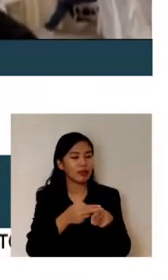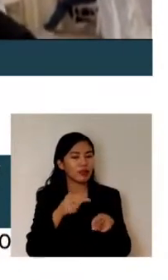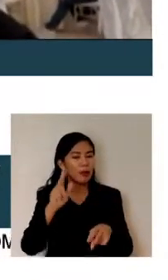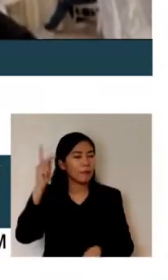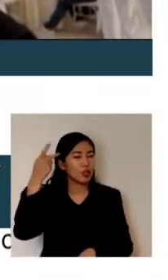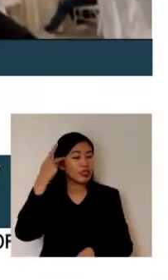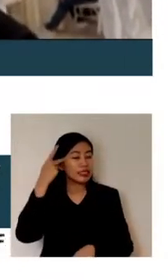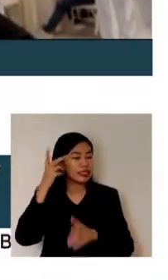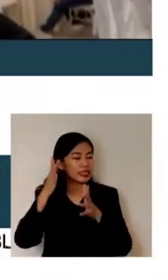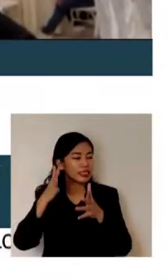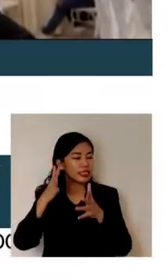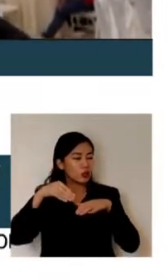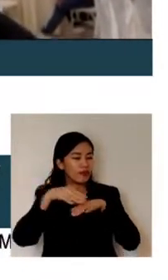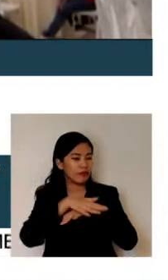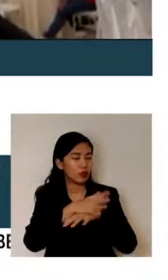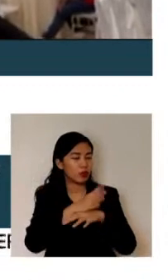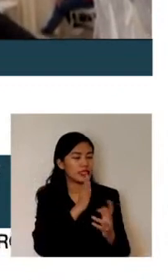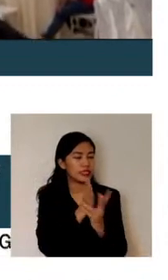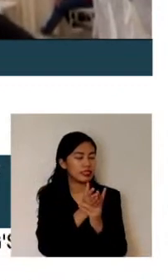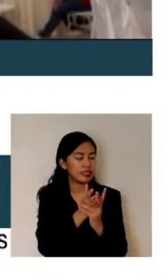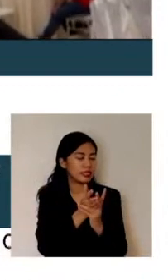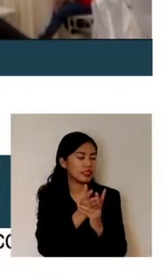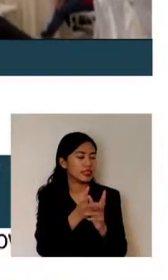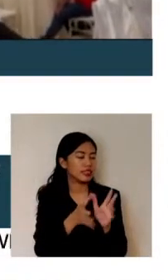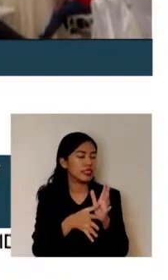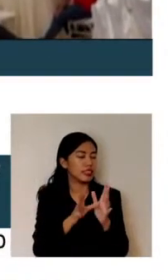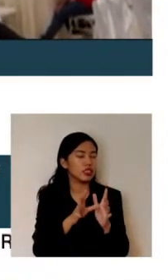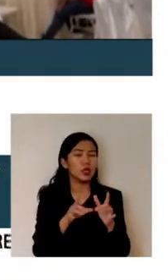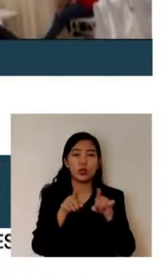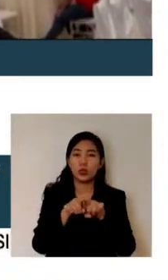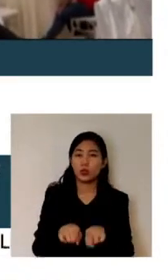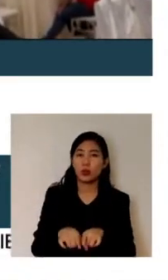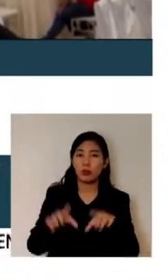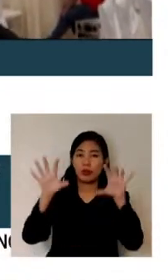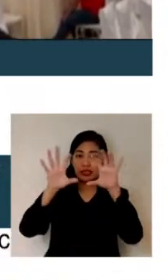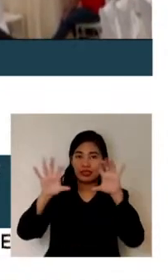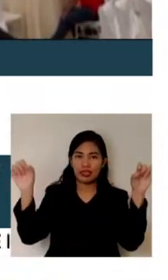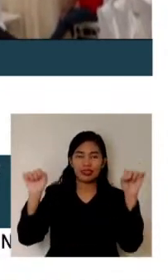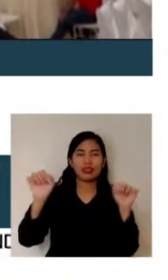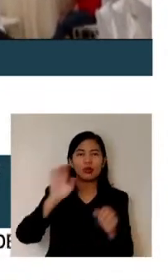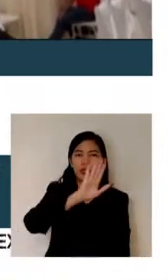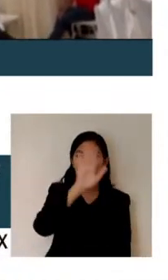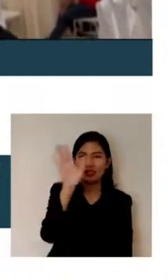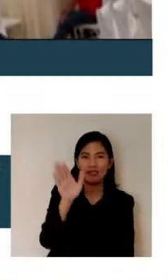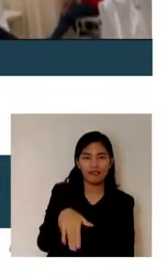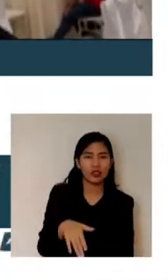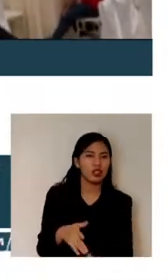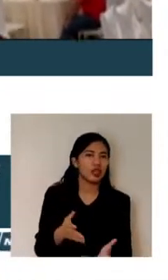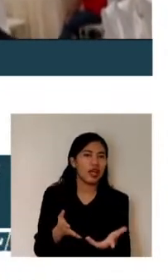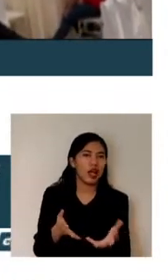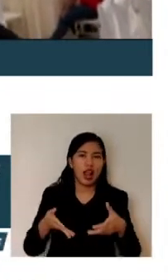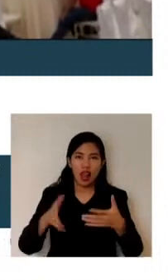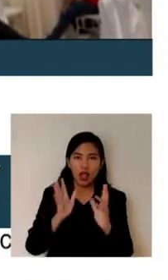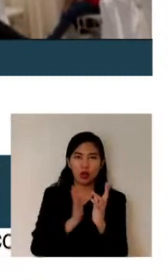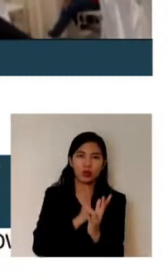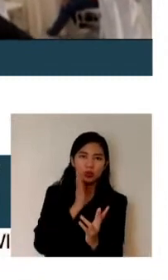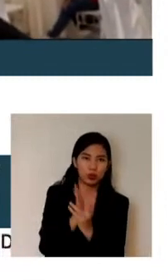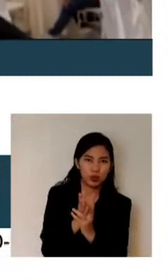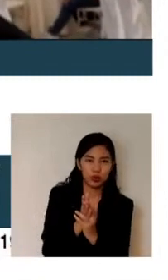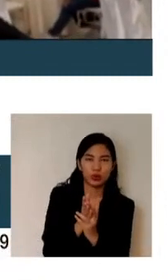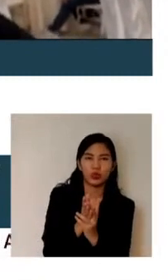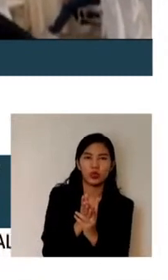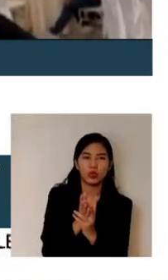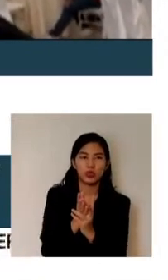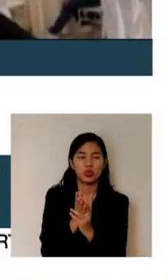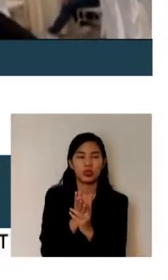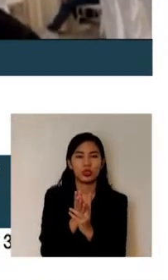You also said that the president, in so many words, does not condone any such action. That he has